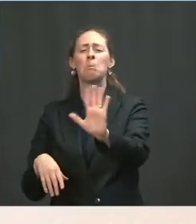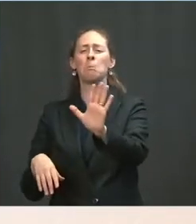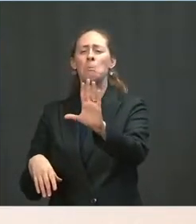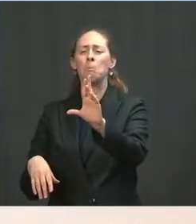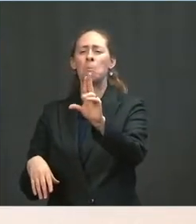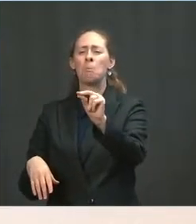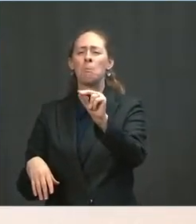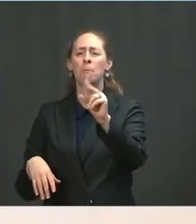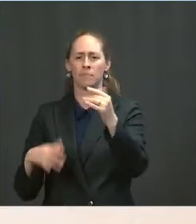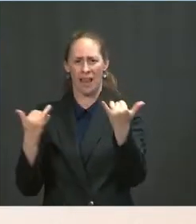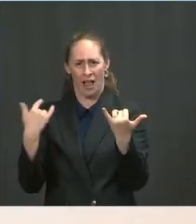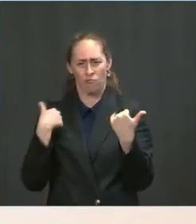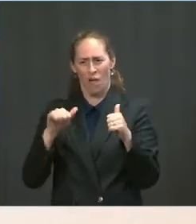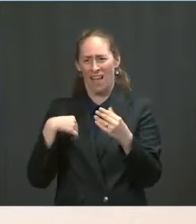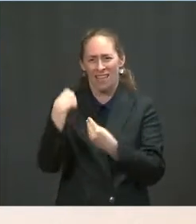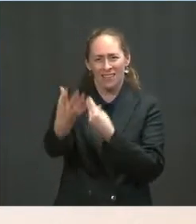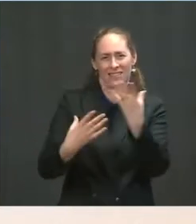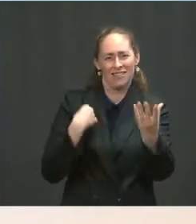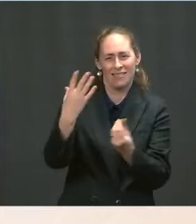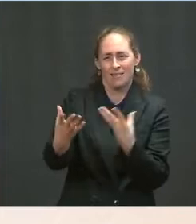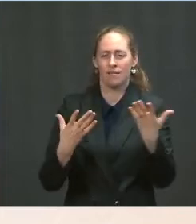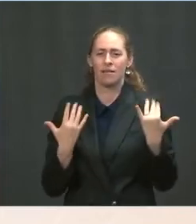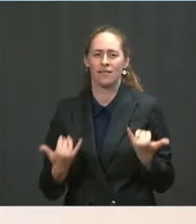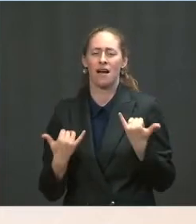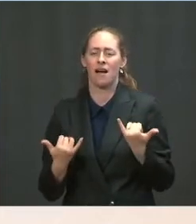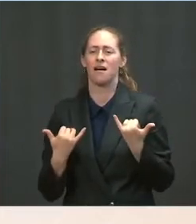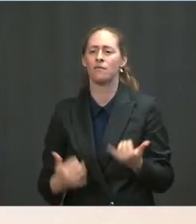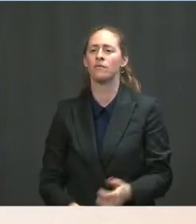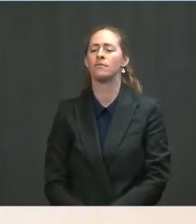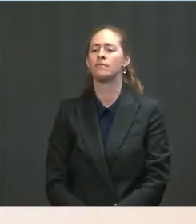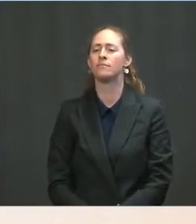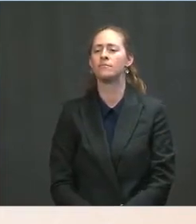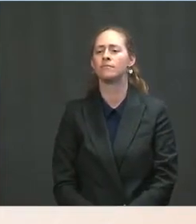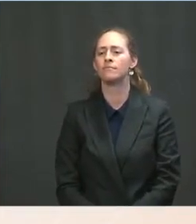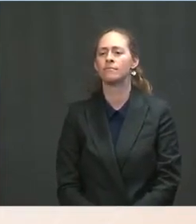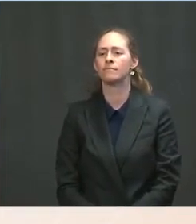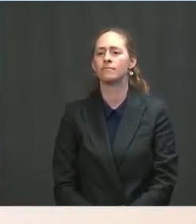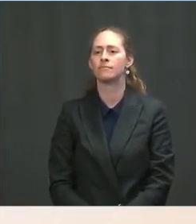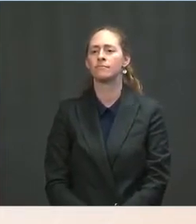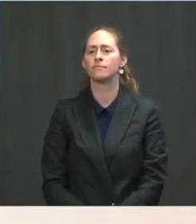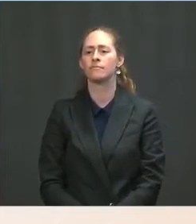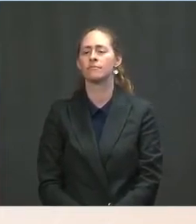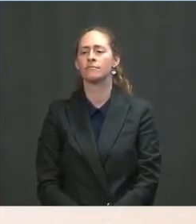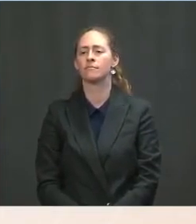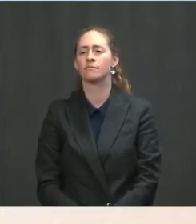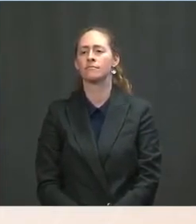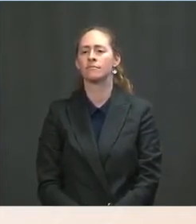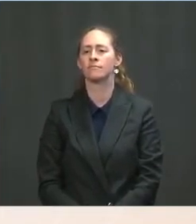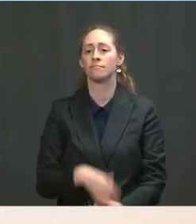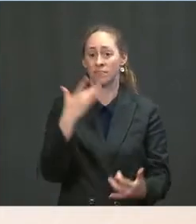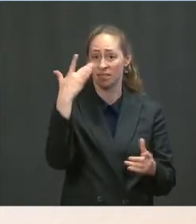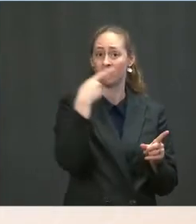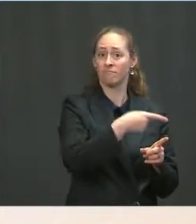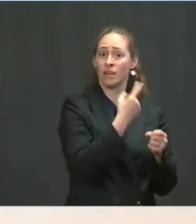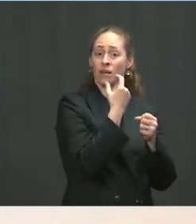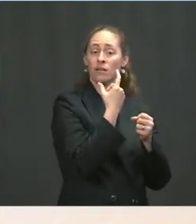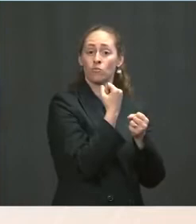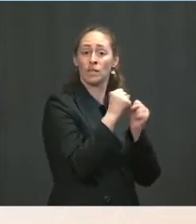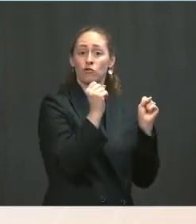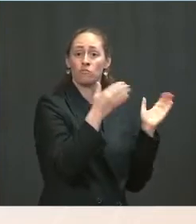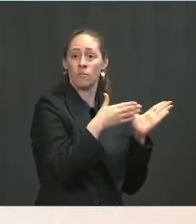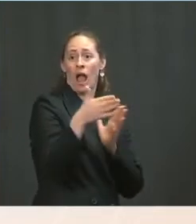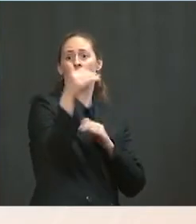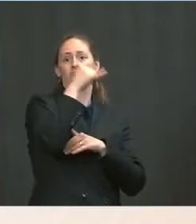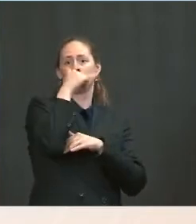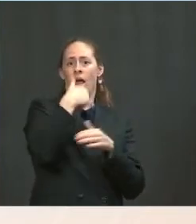we can, because after passing the historic rescue plan, we have the resources to make sure that doesn't happen. So our